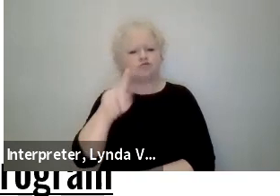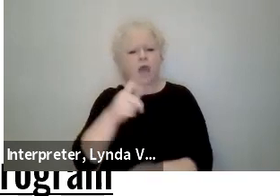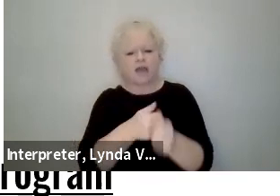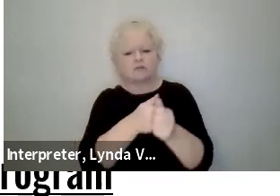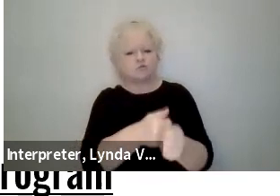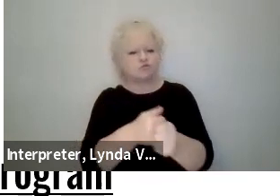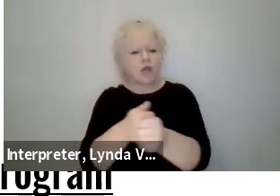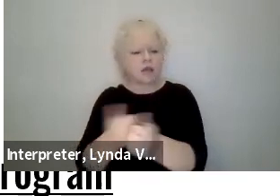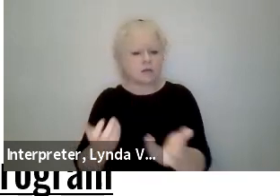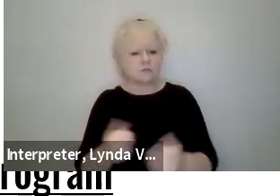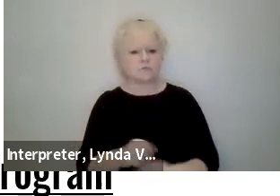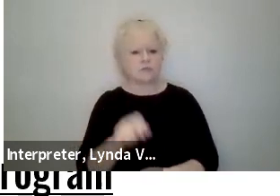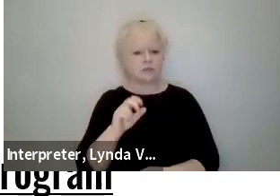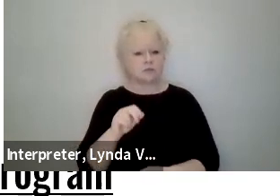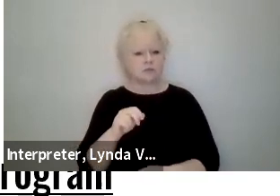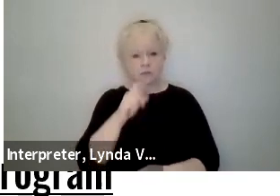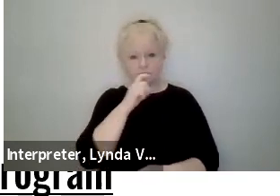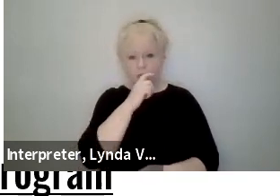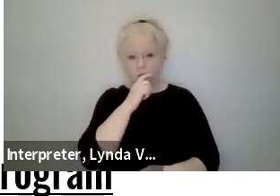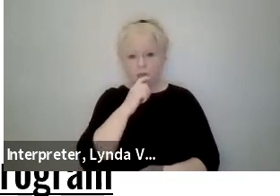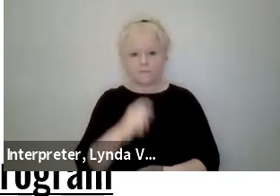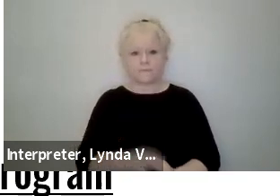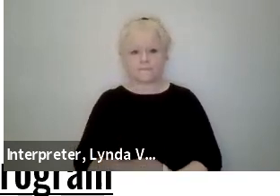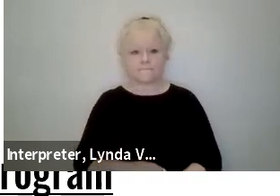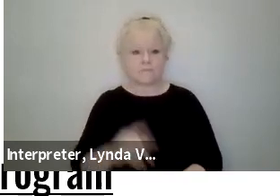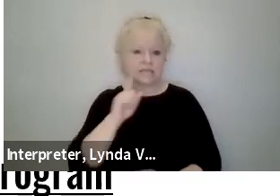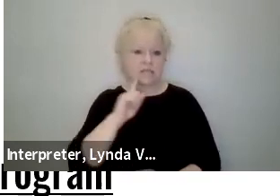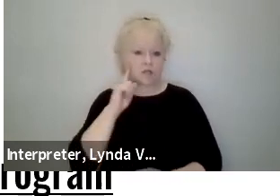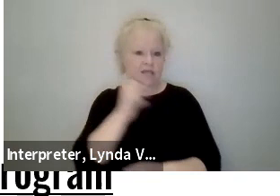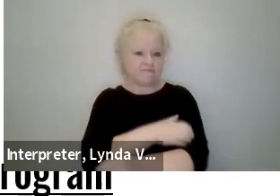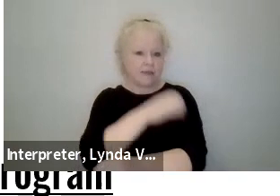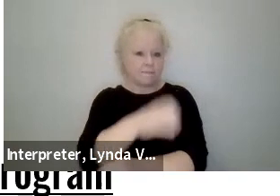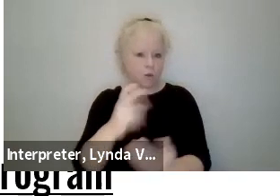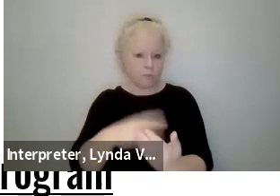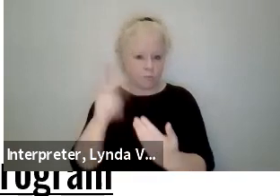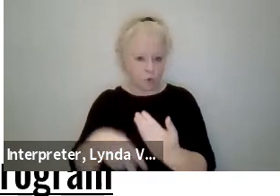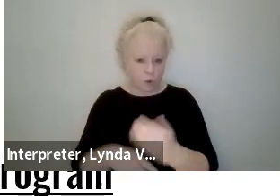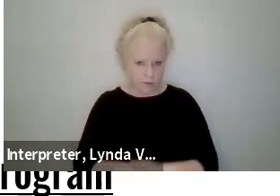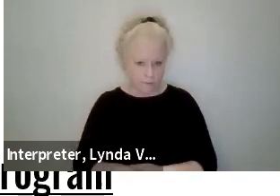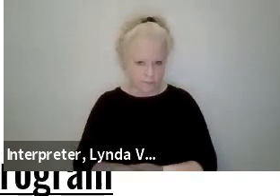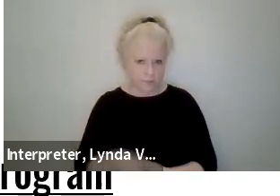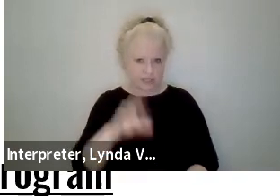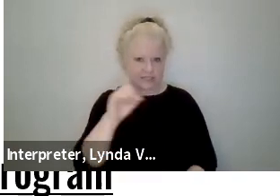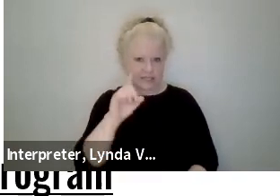to Careers 360 is our Deaf Empowerment Program. Being in Jacksonville, we have a large